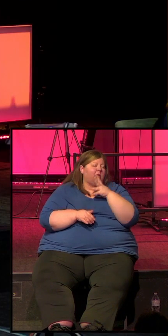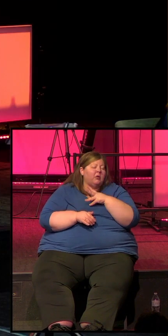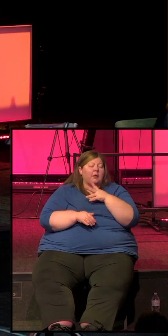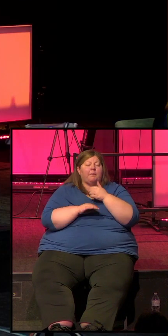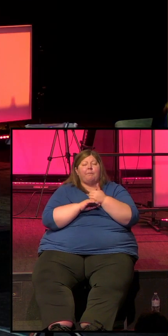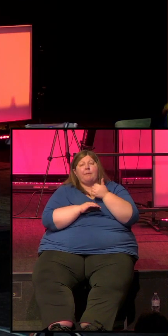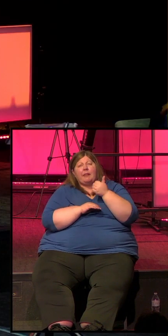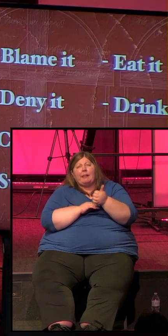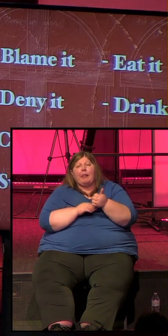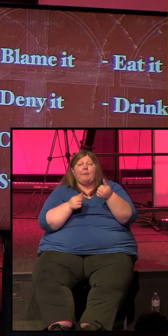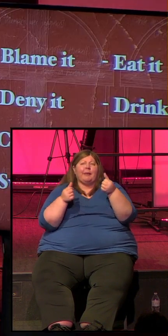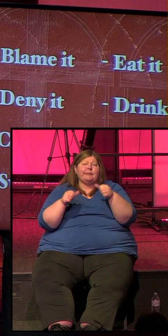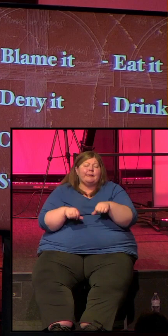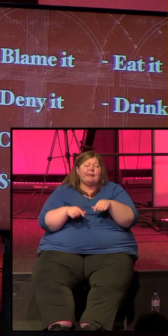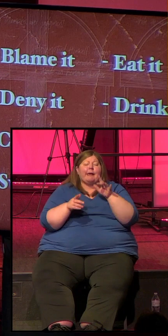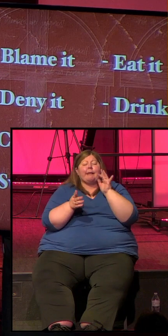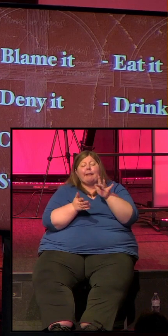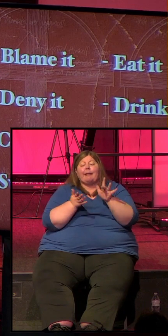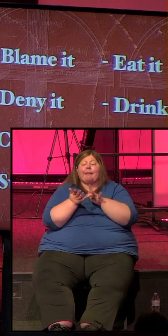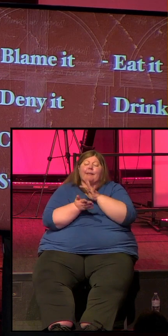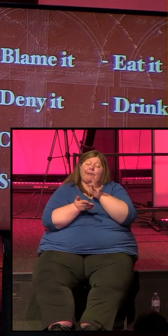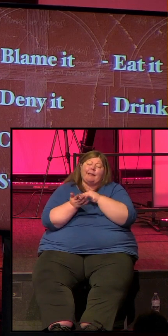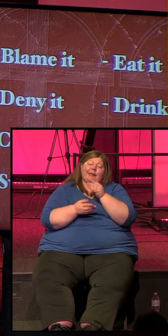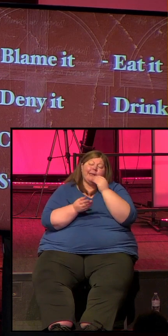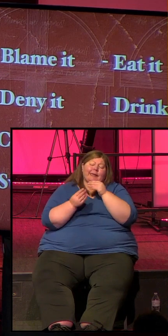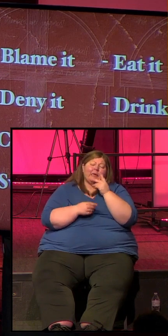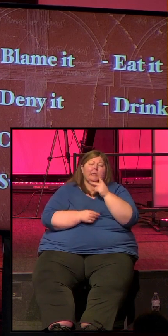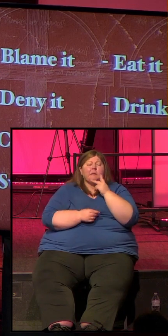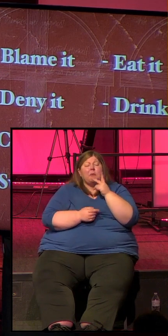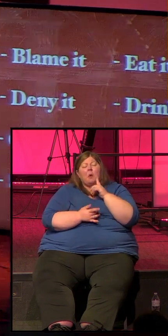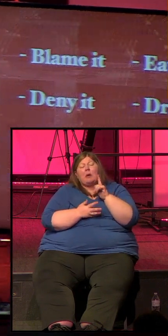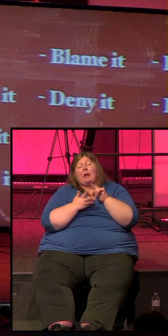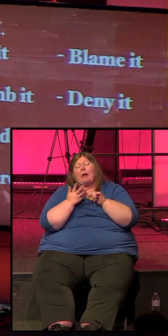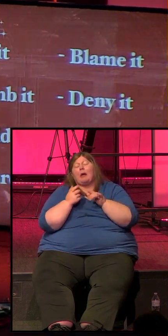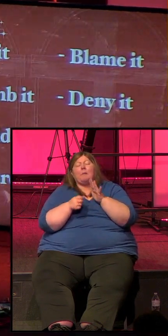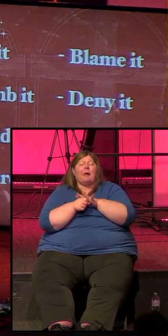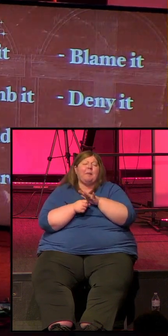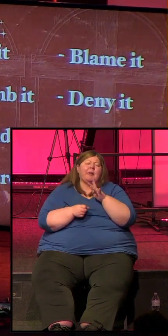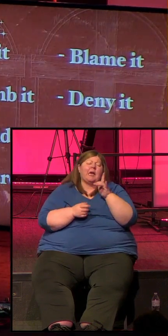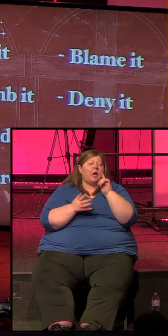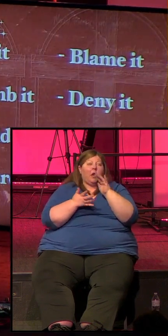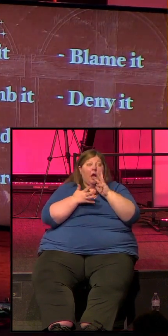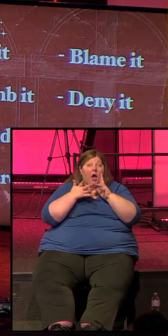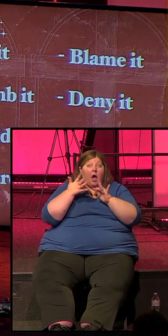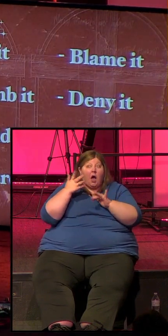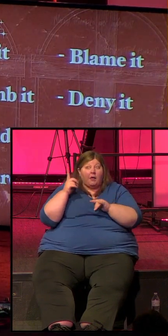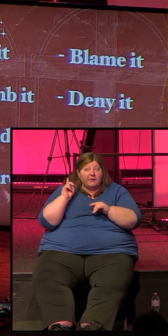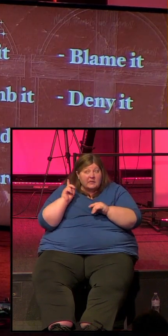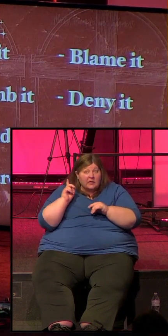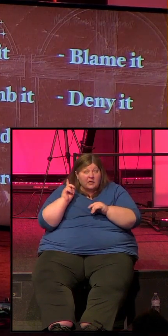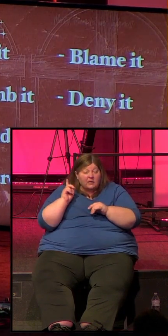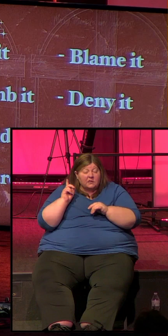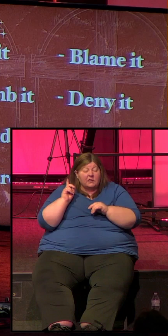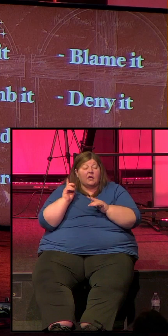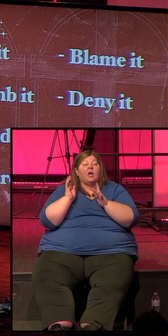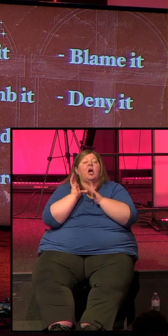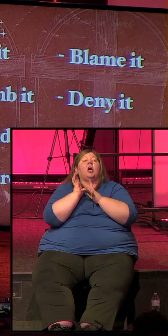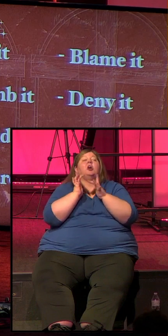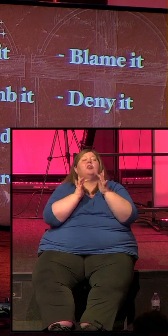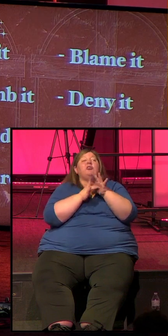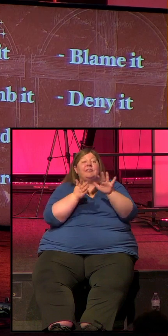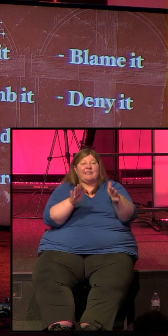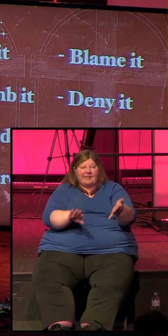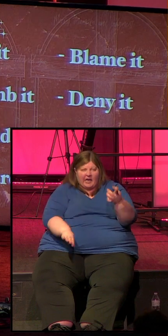blaming it, denying it, clicking it, swiping it, eating it, drinking it, smoking it, watching it, bopping it. When you're doing all of these things, Jesus died for